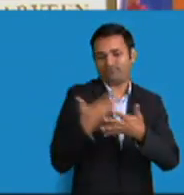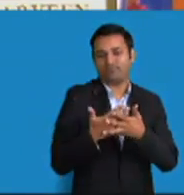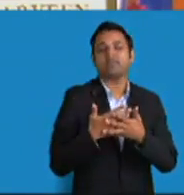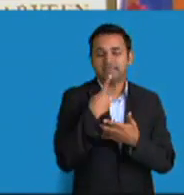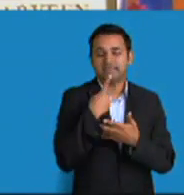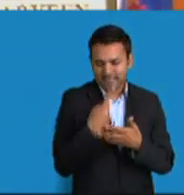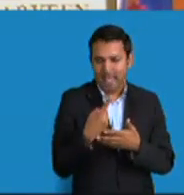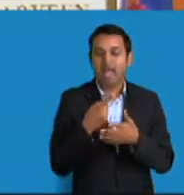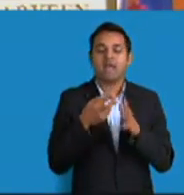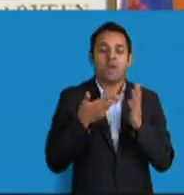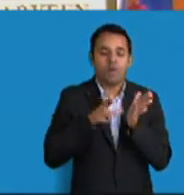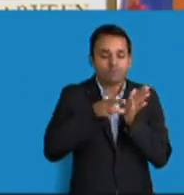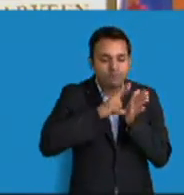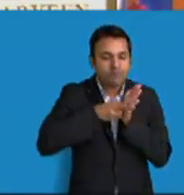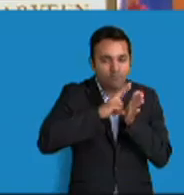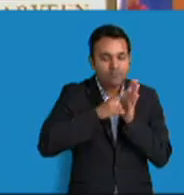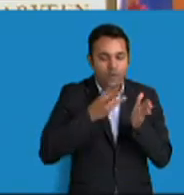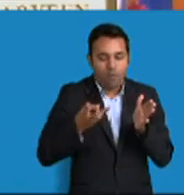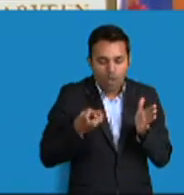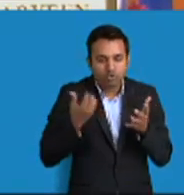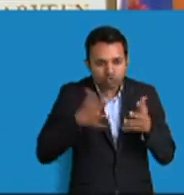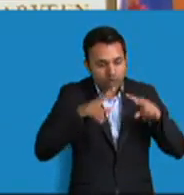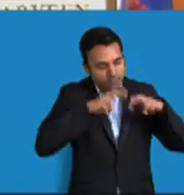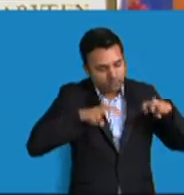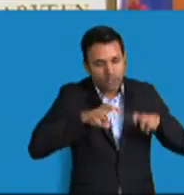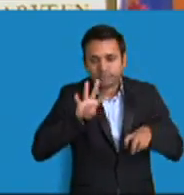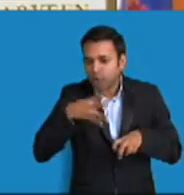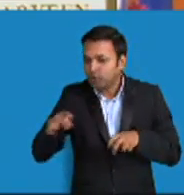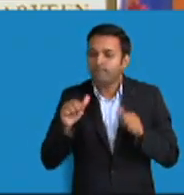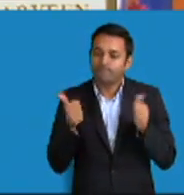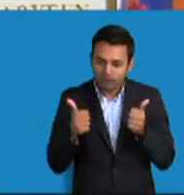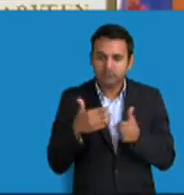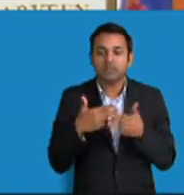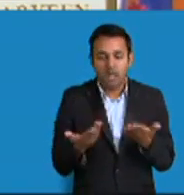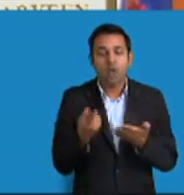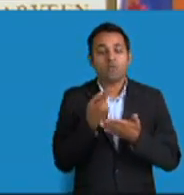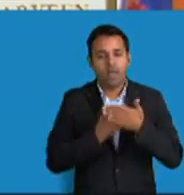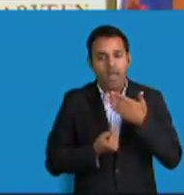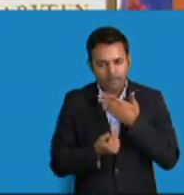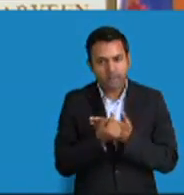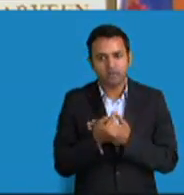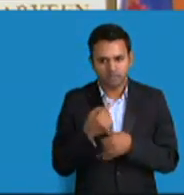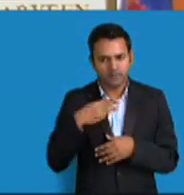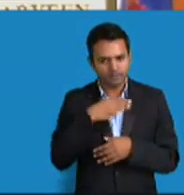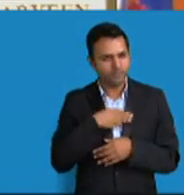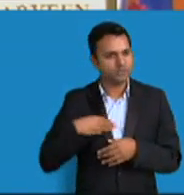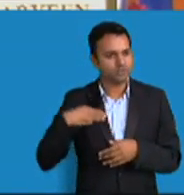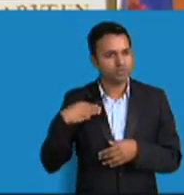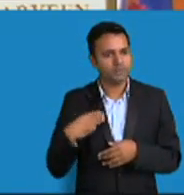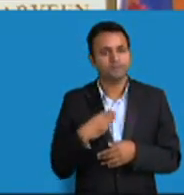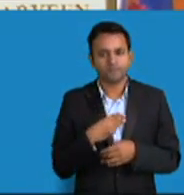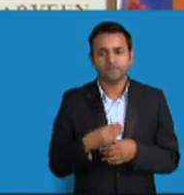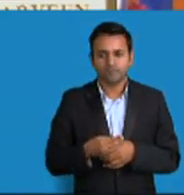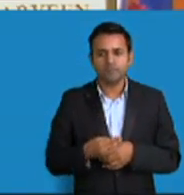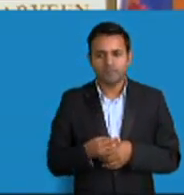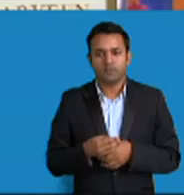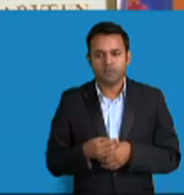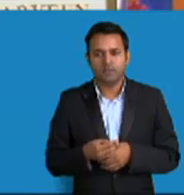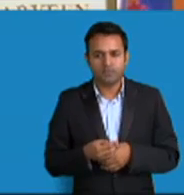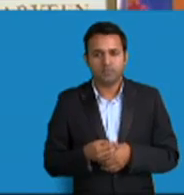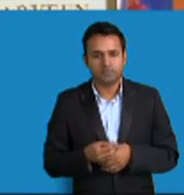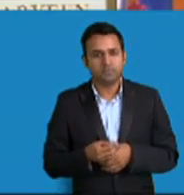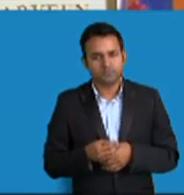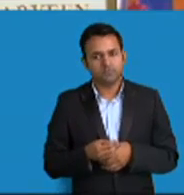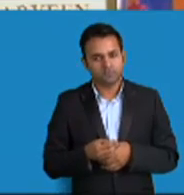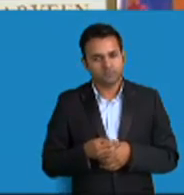teachers, is at the moment undergoing. Number of times he has said that, and Honourable Minister of Economy has said, well, Honourable Minister